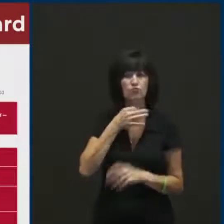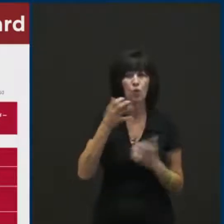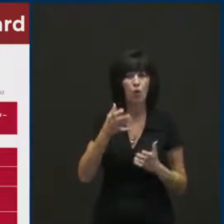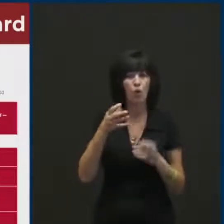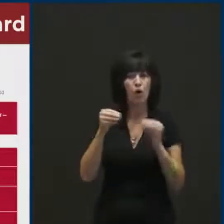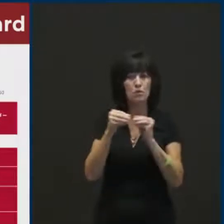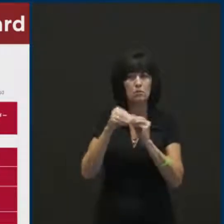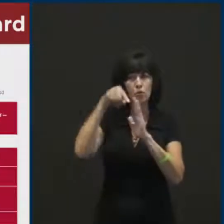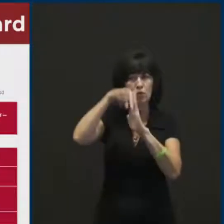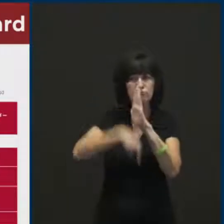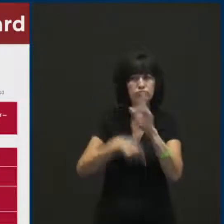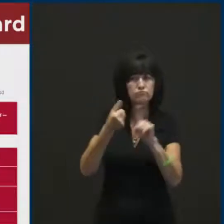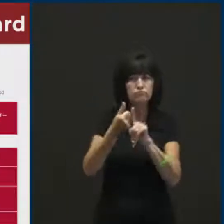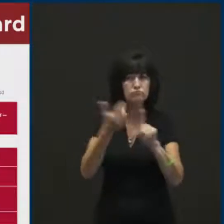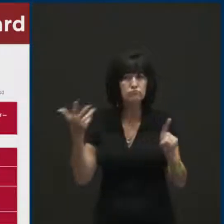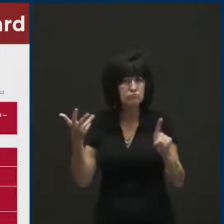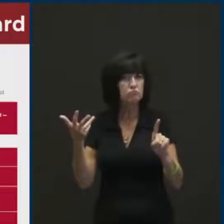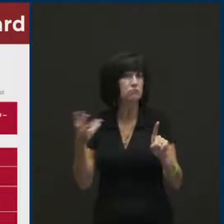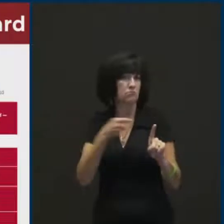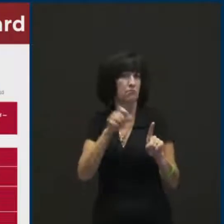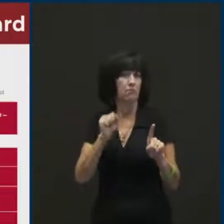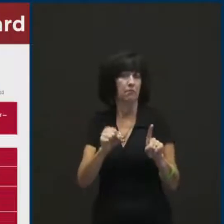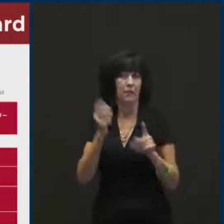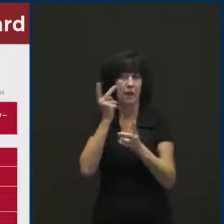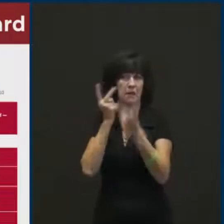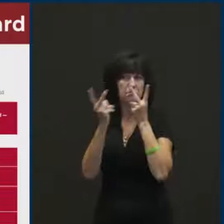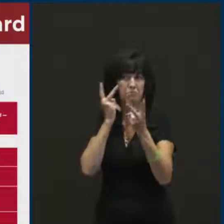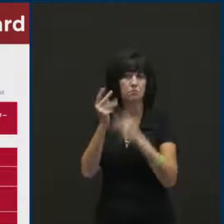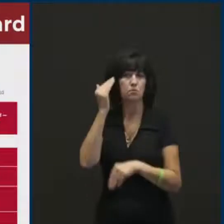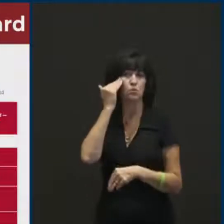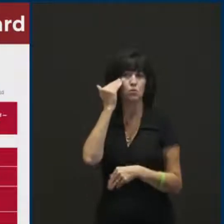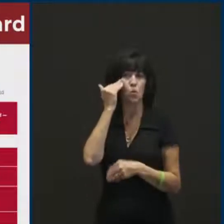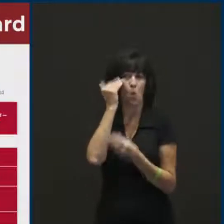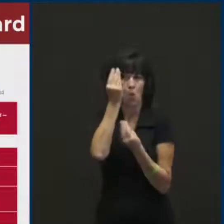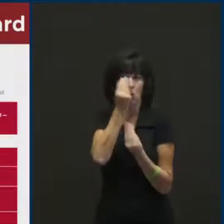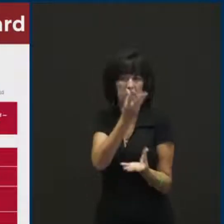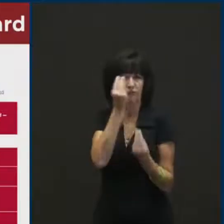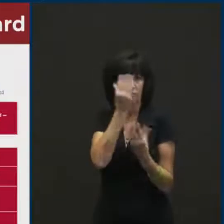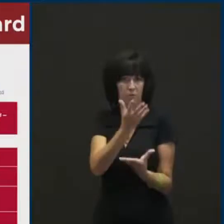look at to make decisions on a statewide